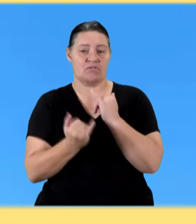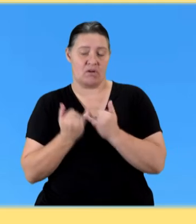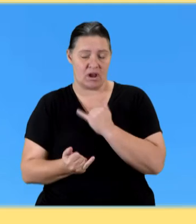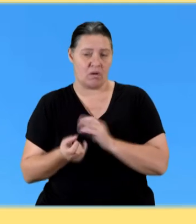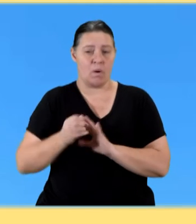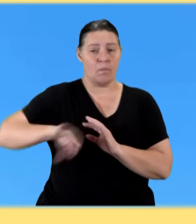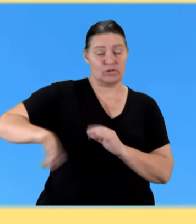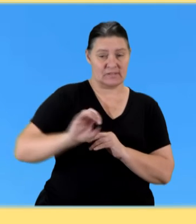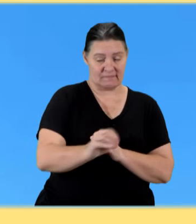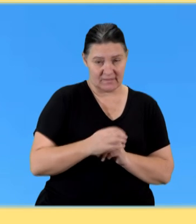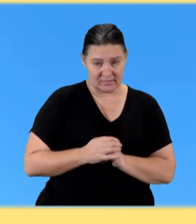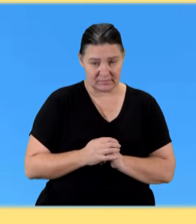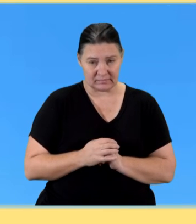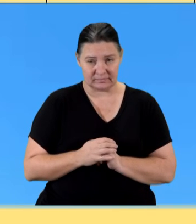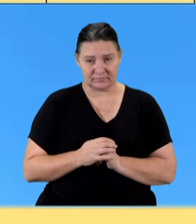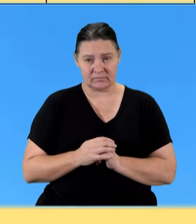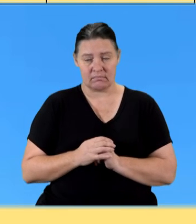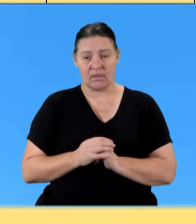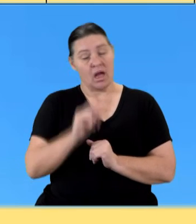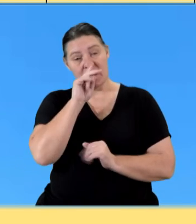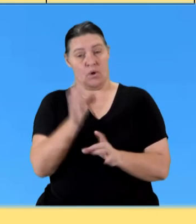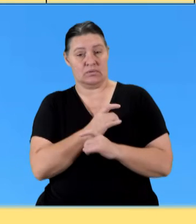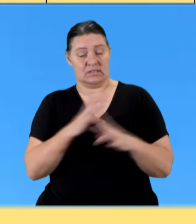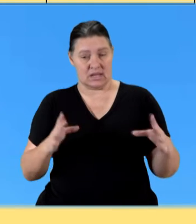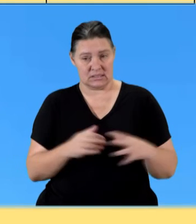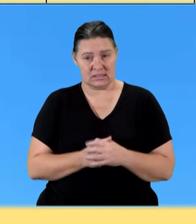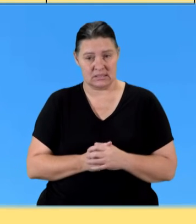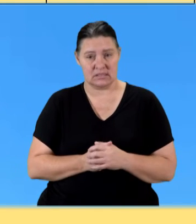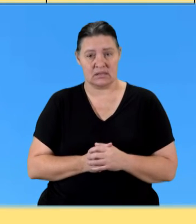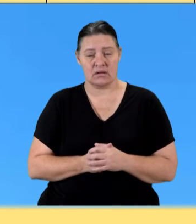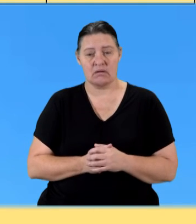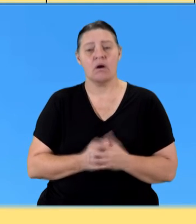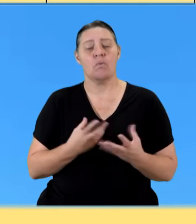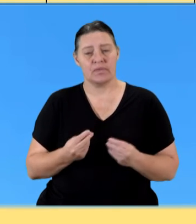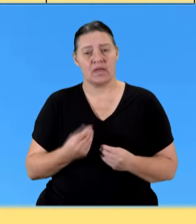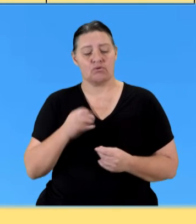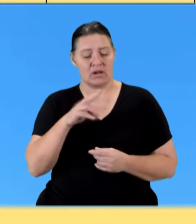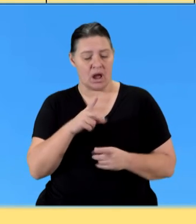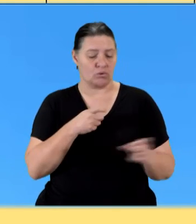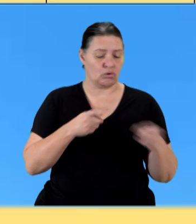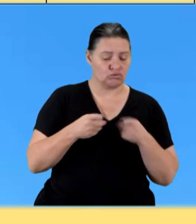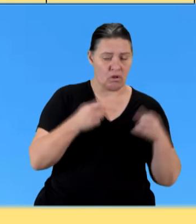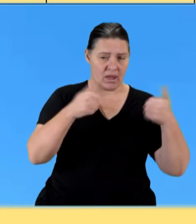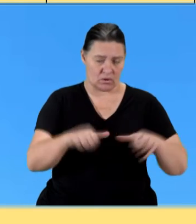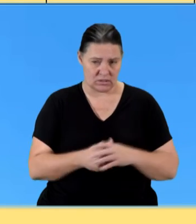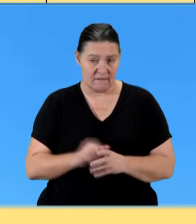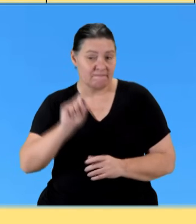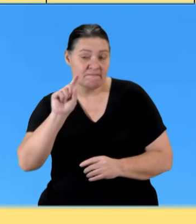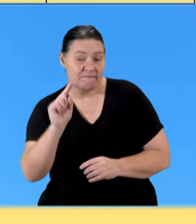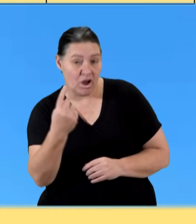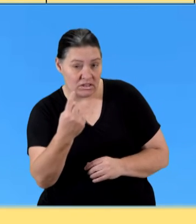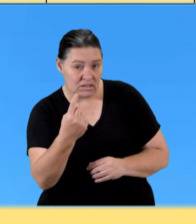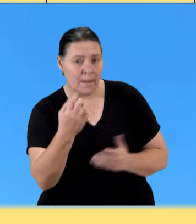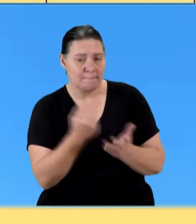errors and omissions. Let us now begin. We'll start off with the creditors control account. The first